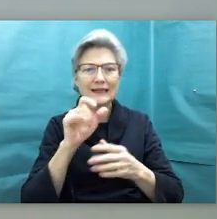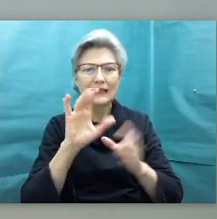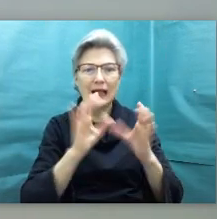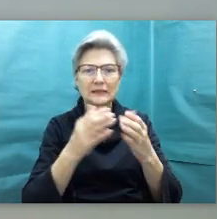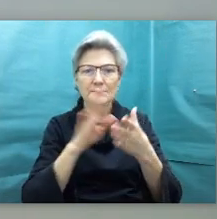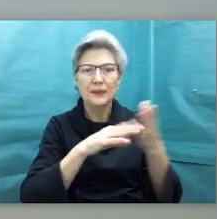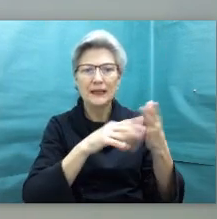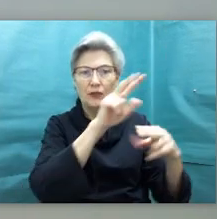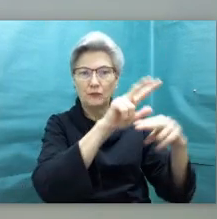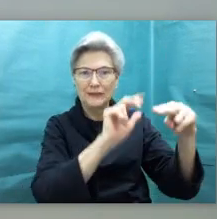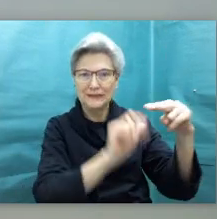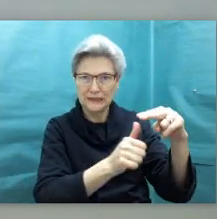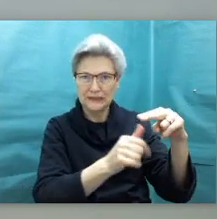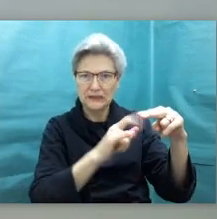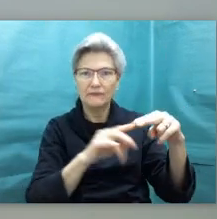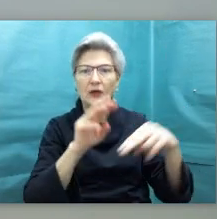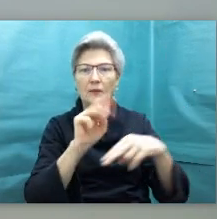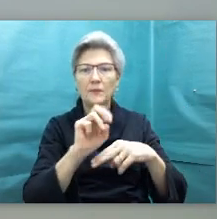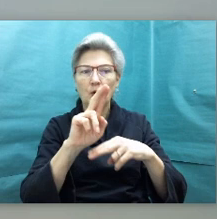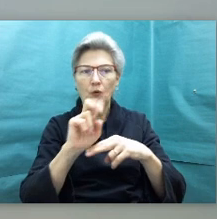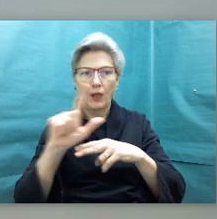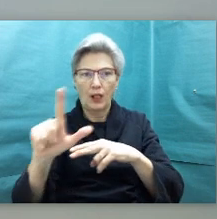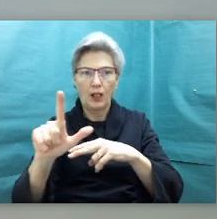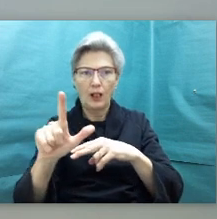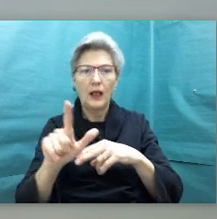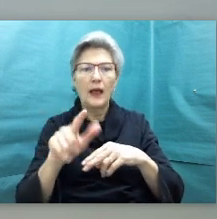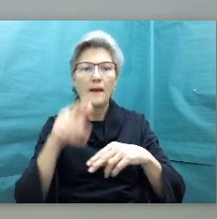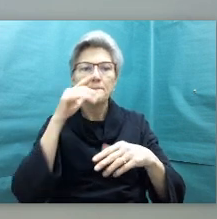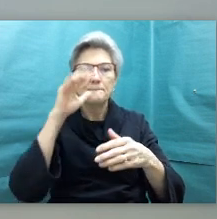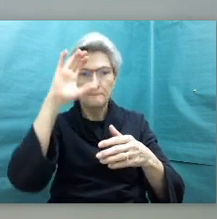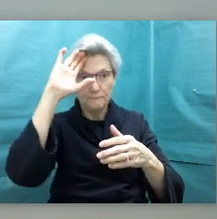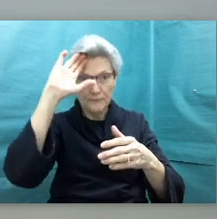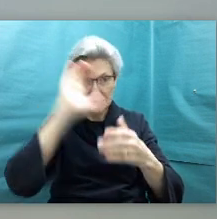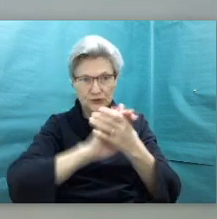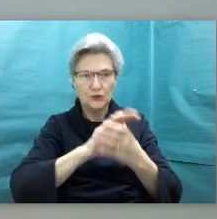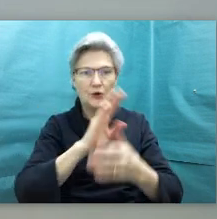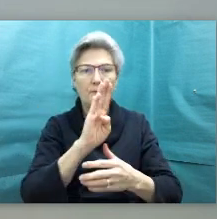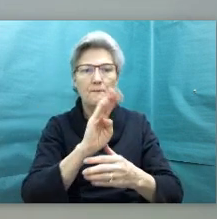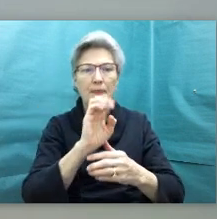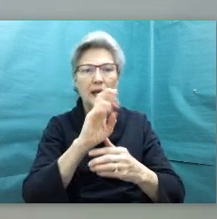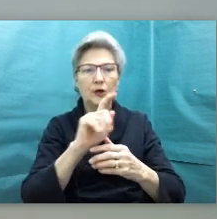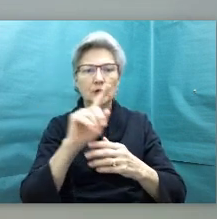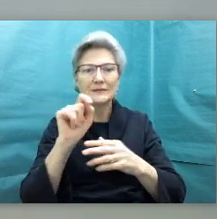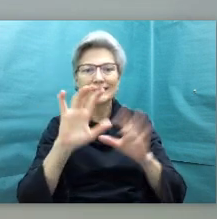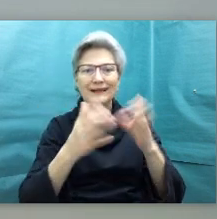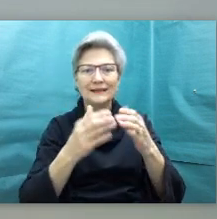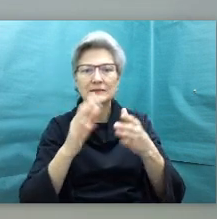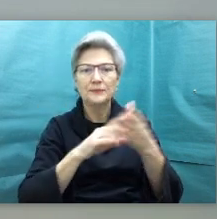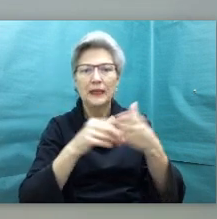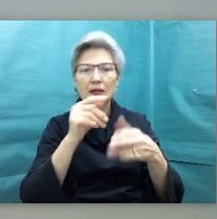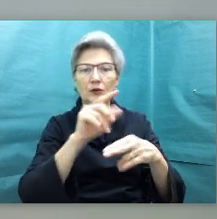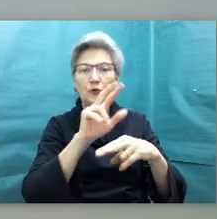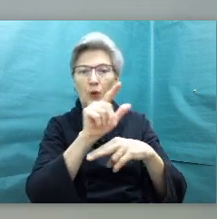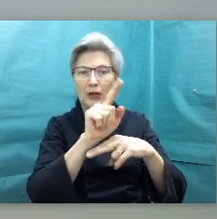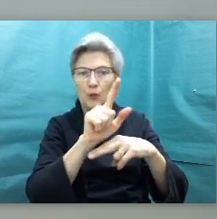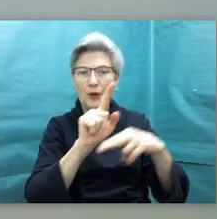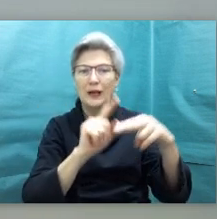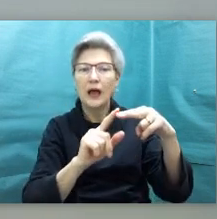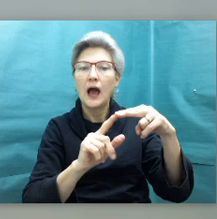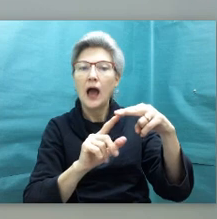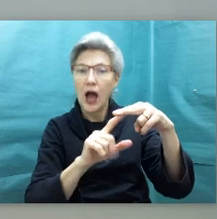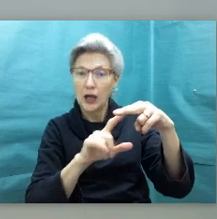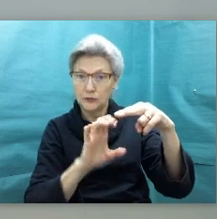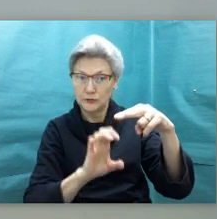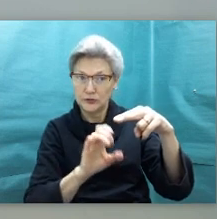painted 21/100 of the mural. What part of the mural is painted? So, after reading this problem,